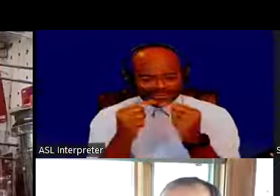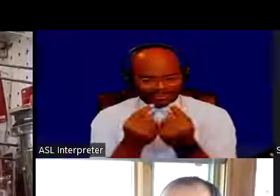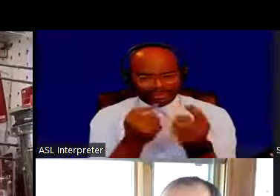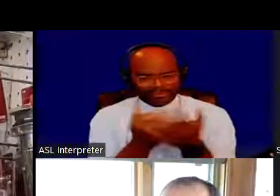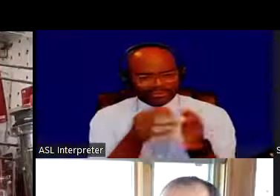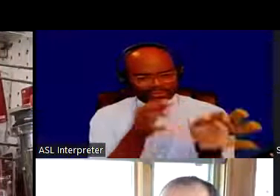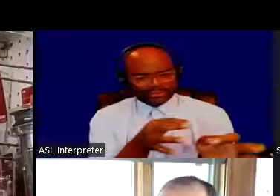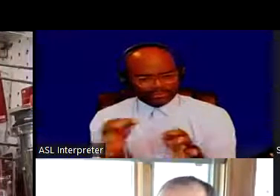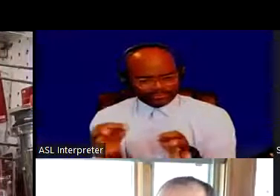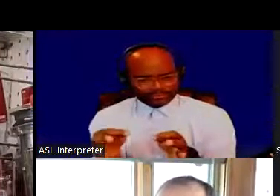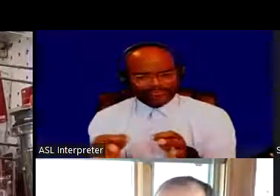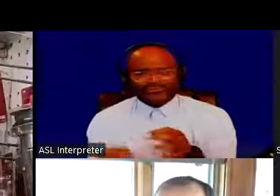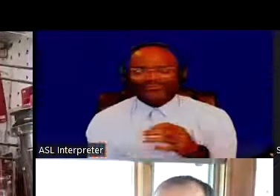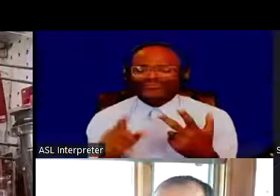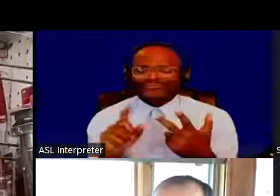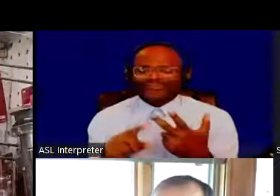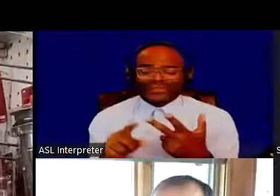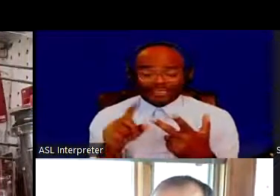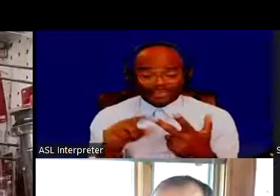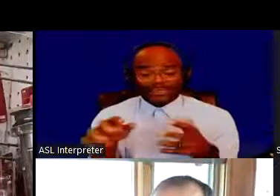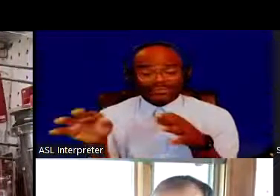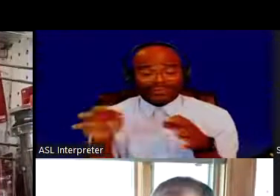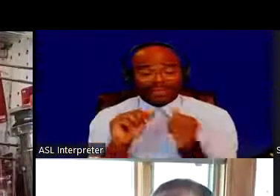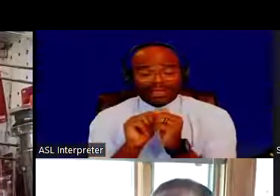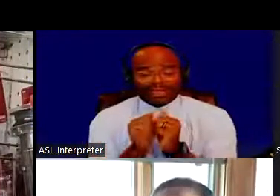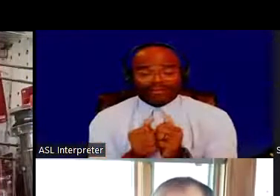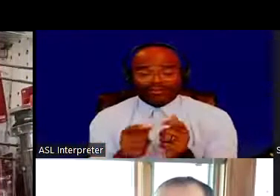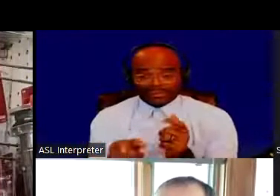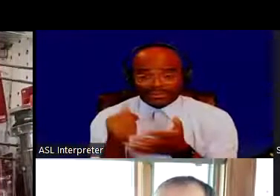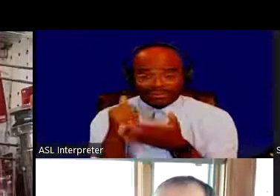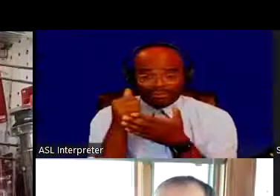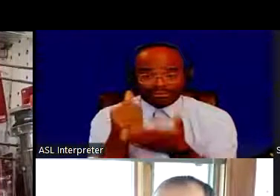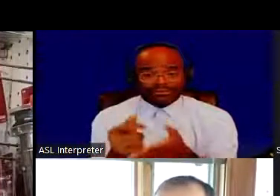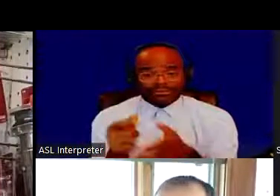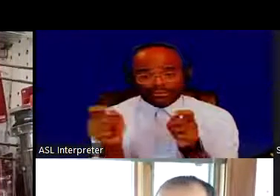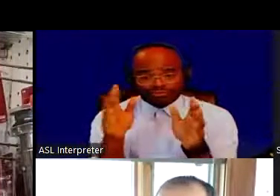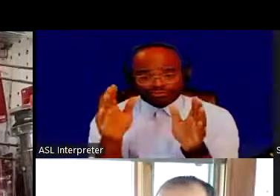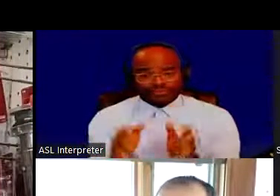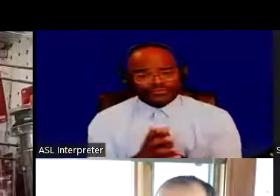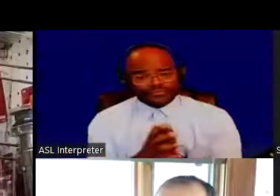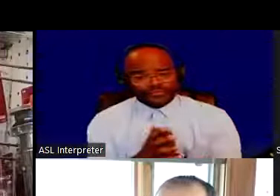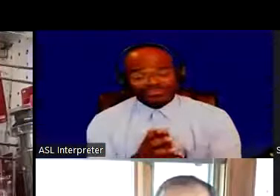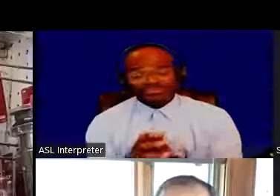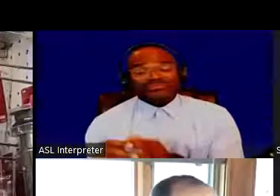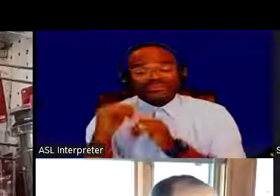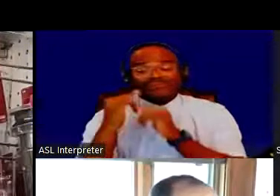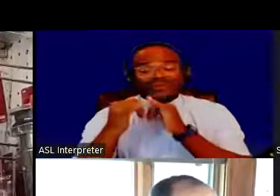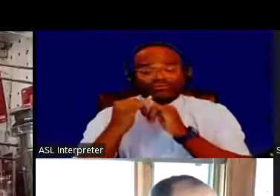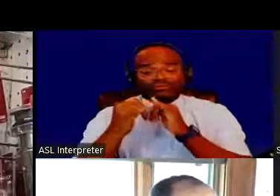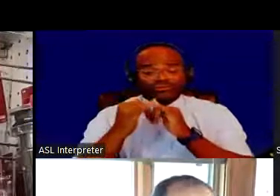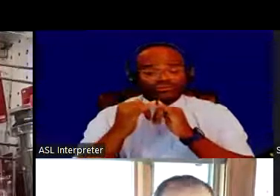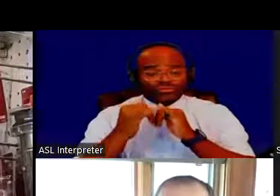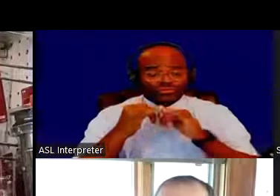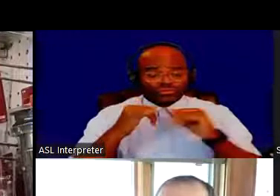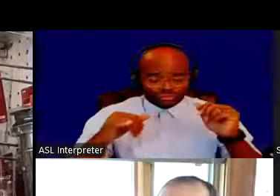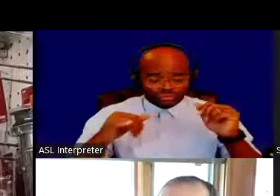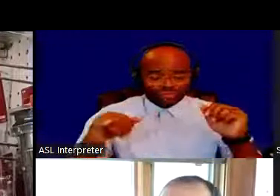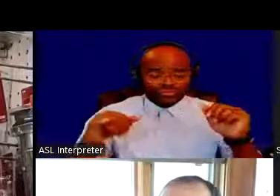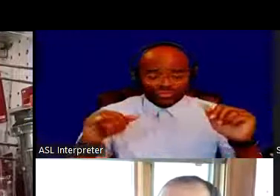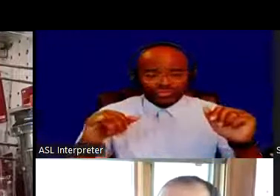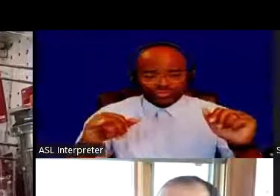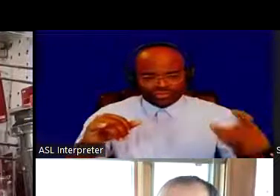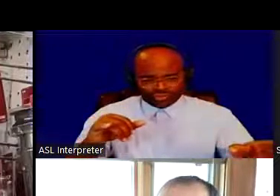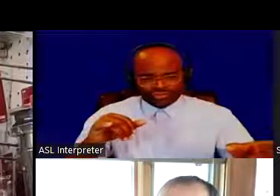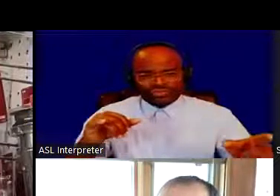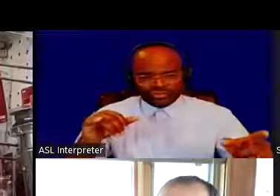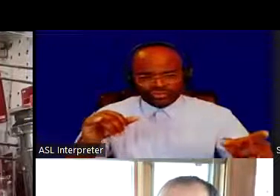demonstrate how this can be helpful to managers. Now, the final product, as you saw in our title here, is called